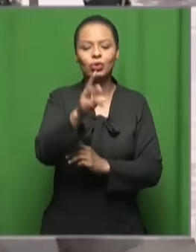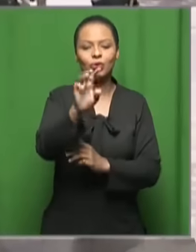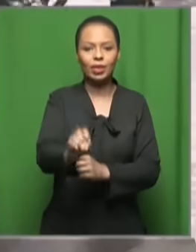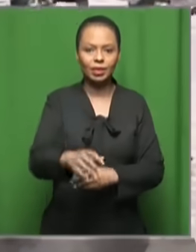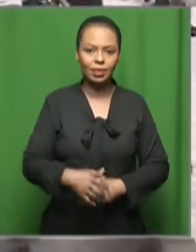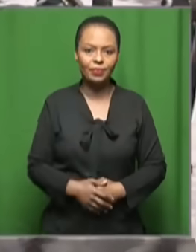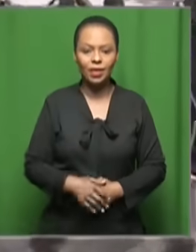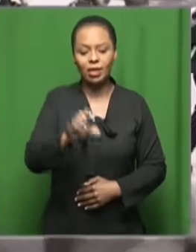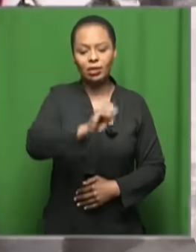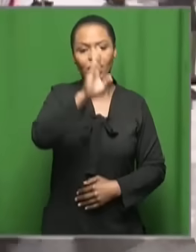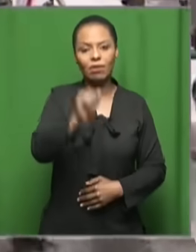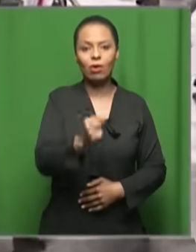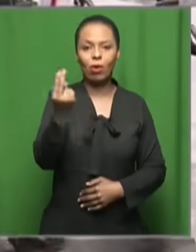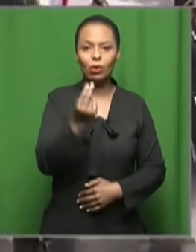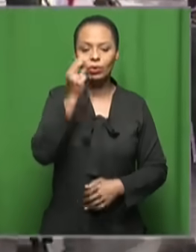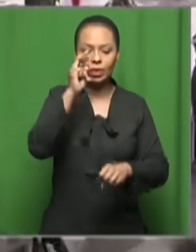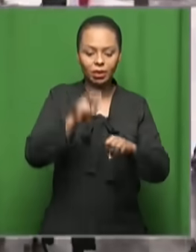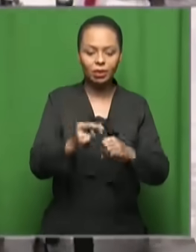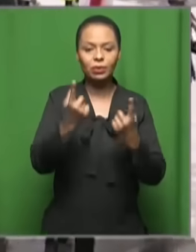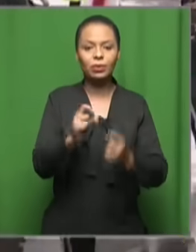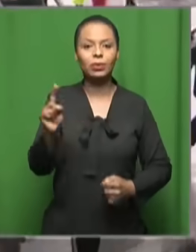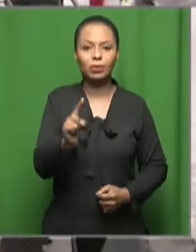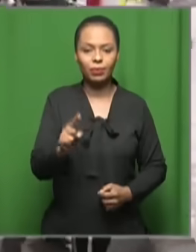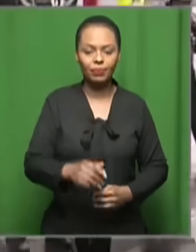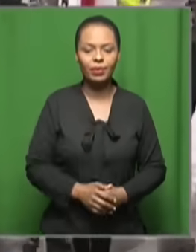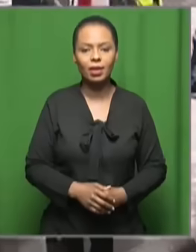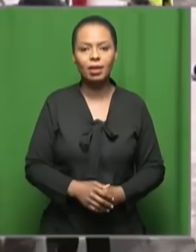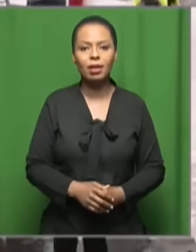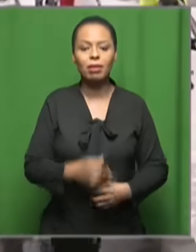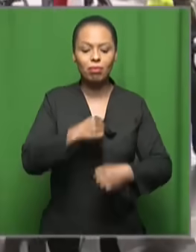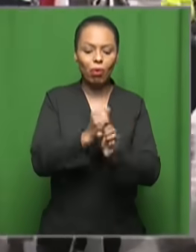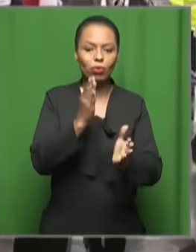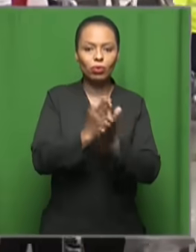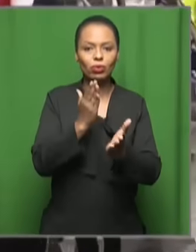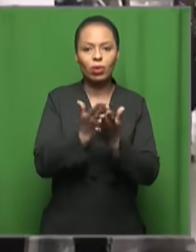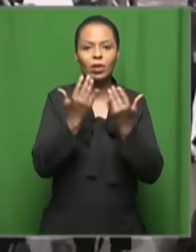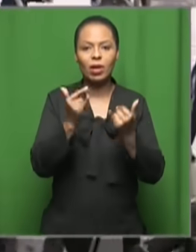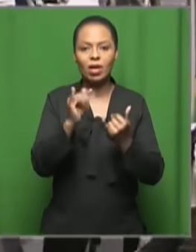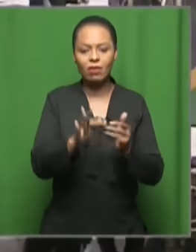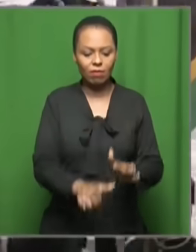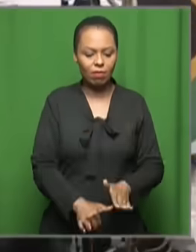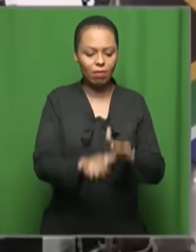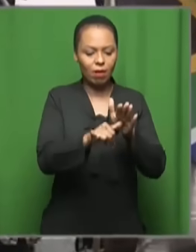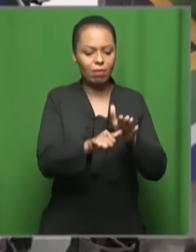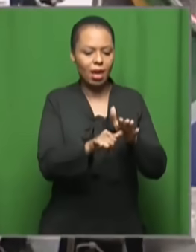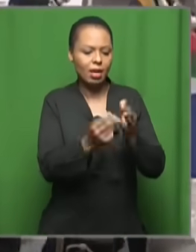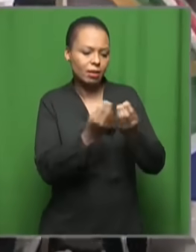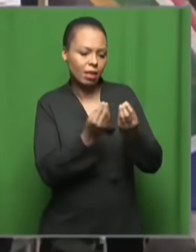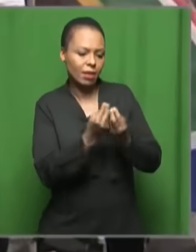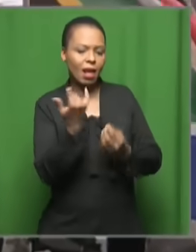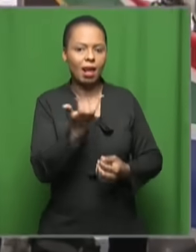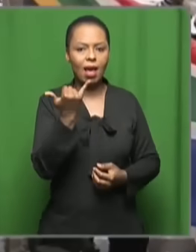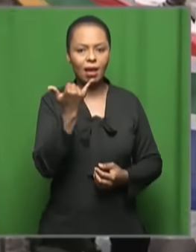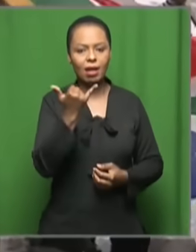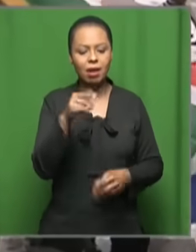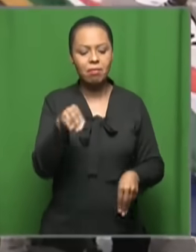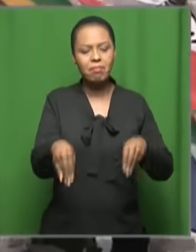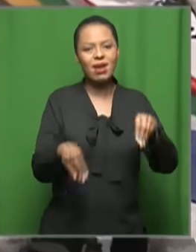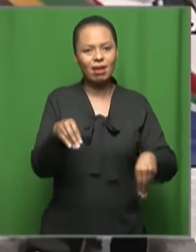Africa has fused in has to do with leveraging our critical minerals as well as rare